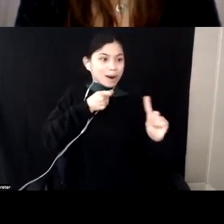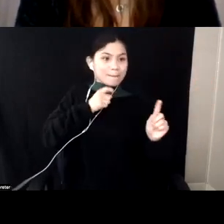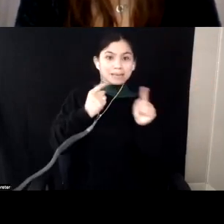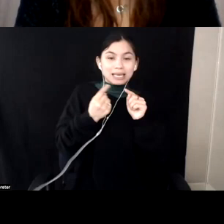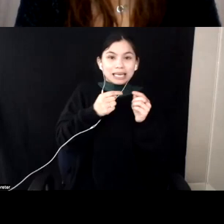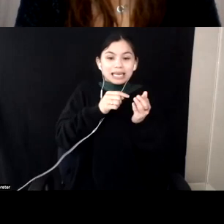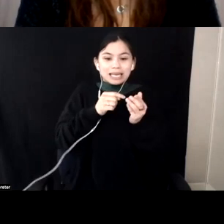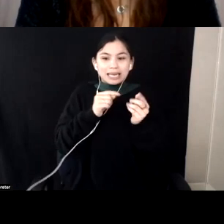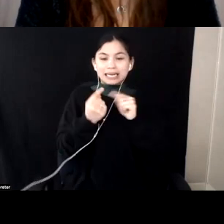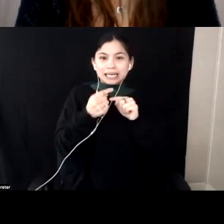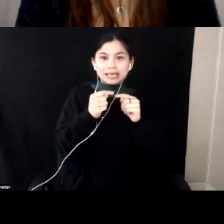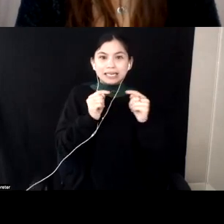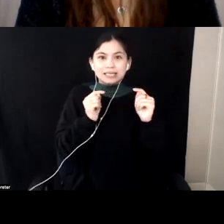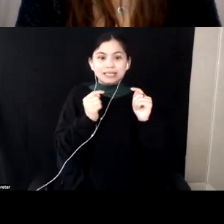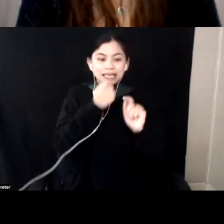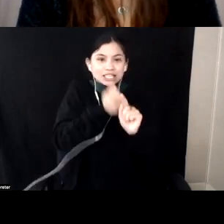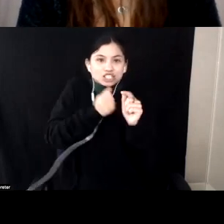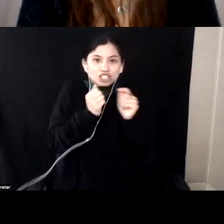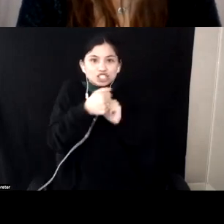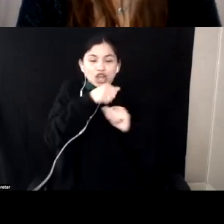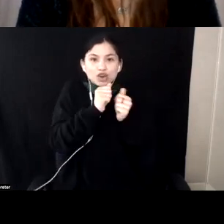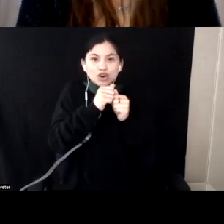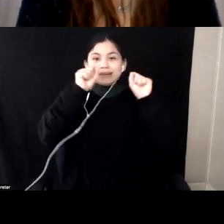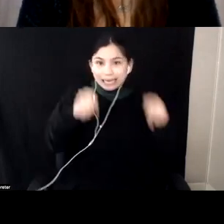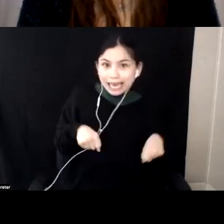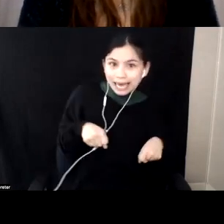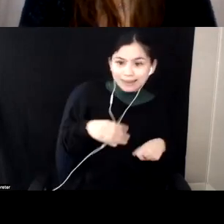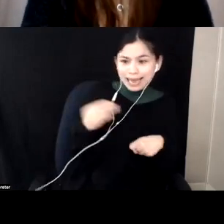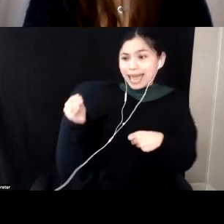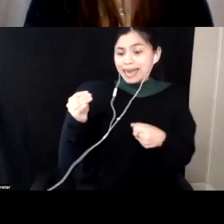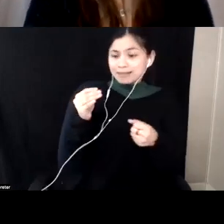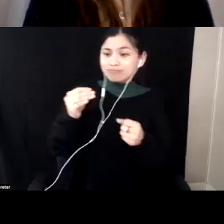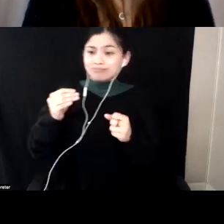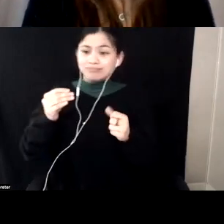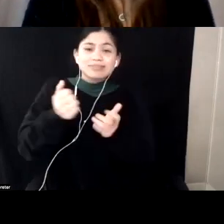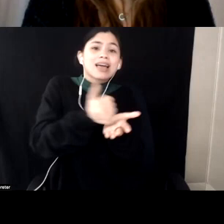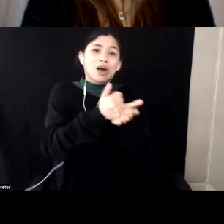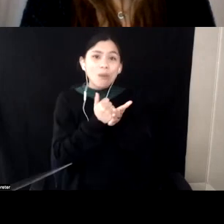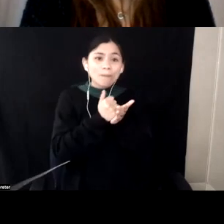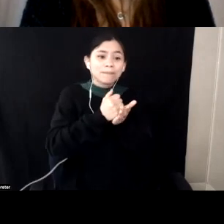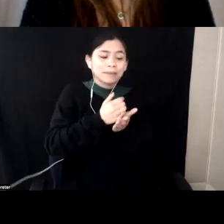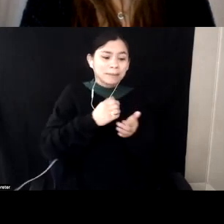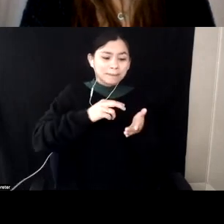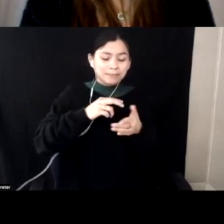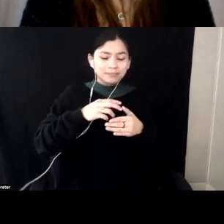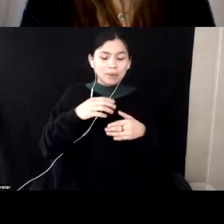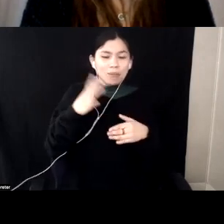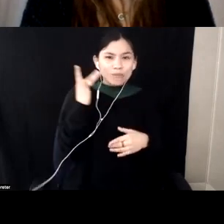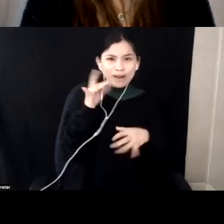through this journey together. And it really helped not feel alone,